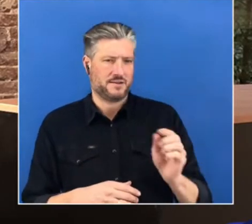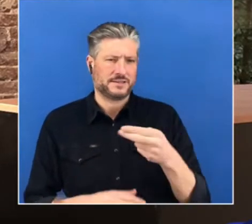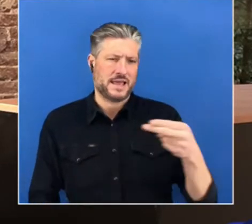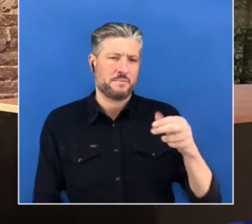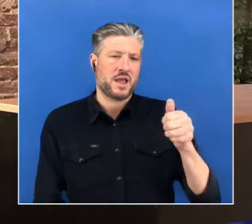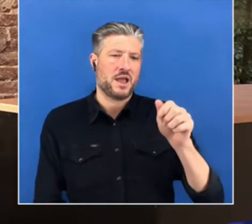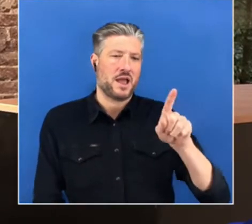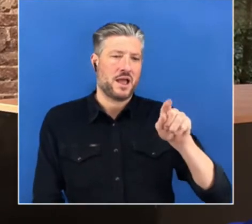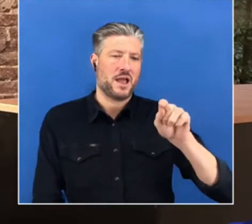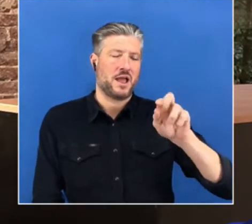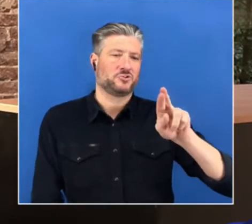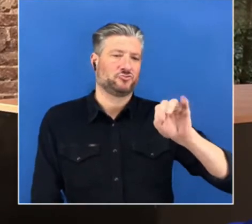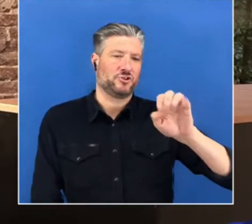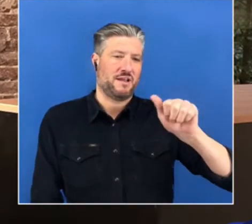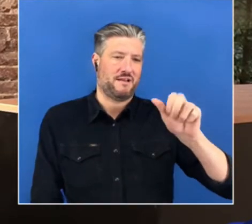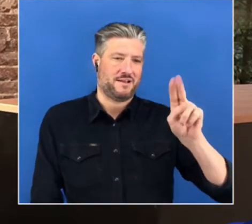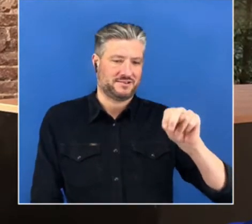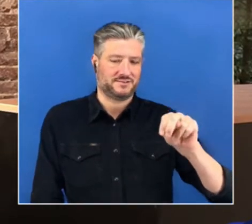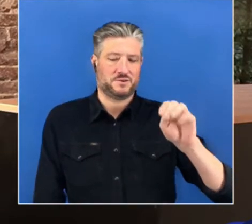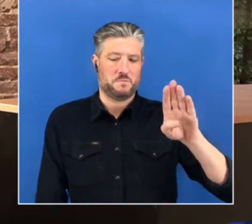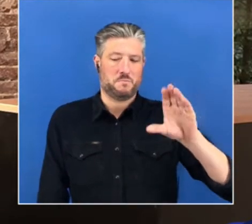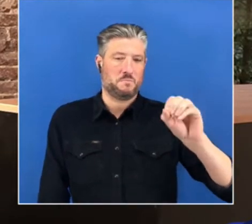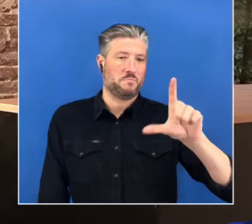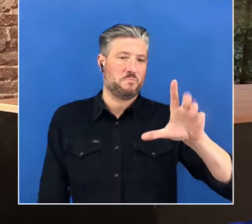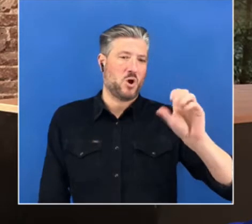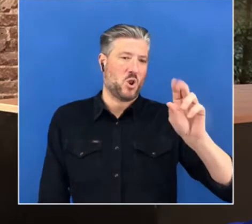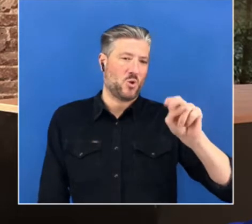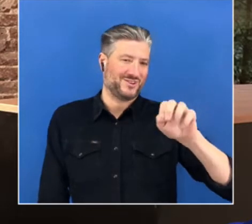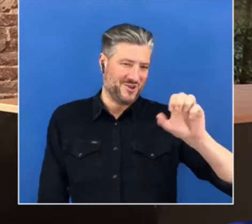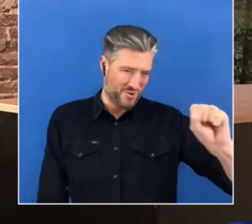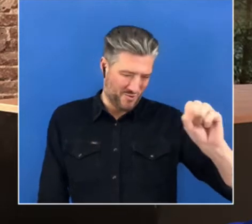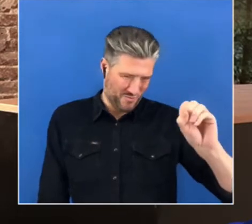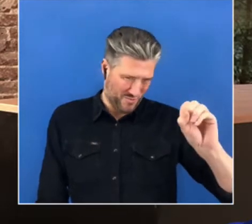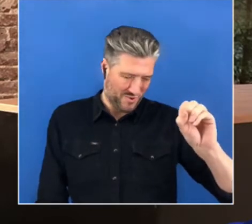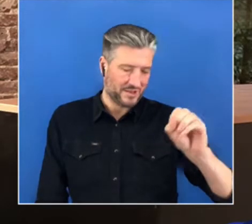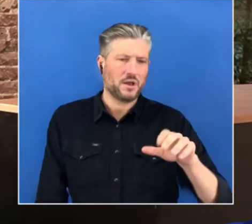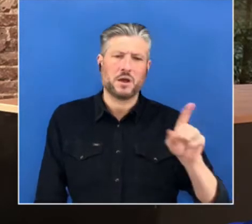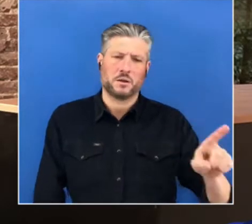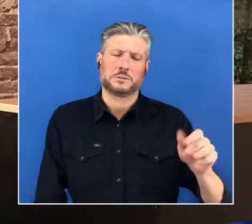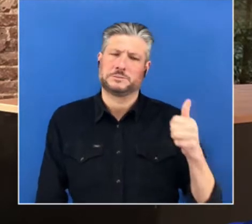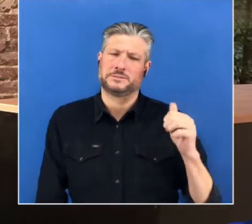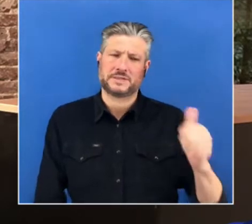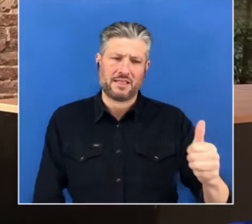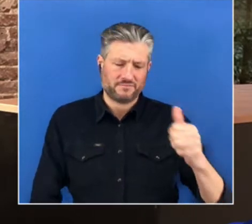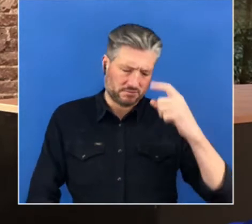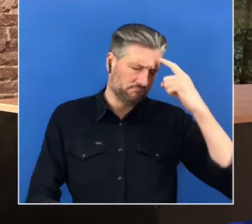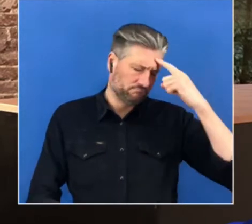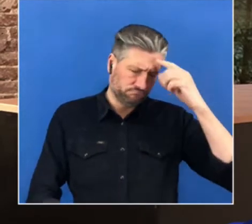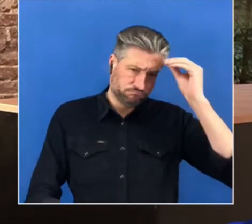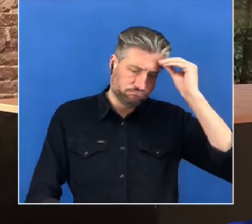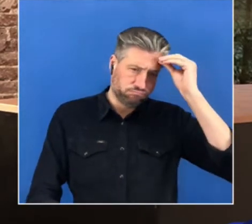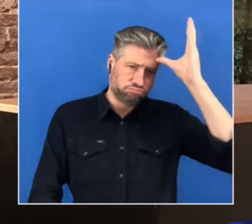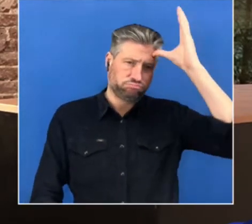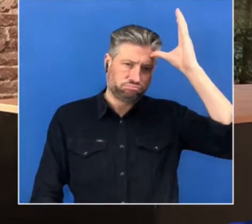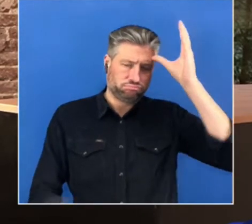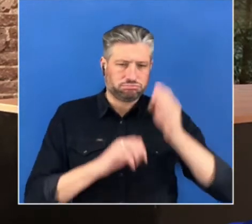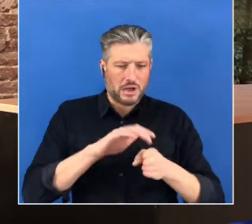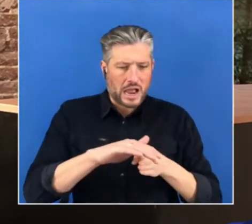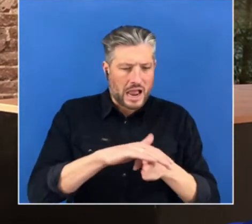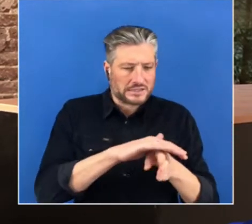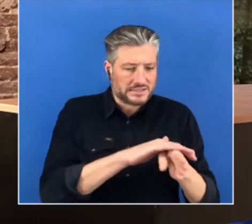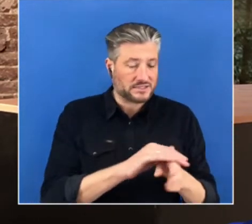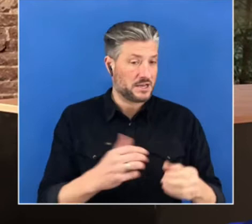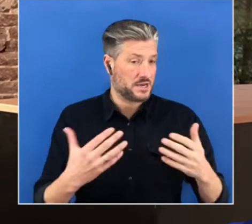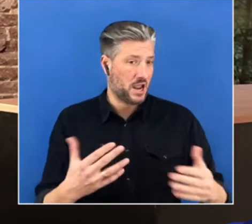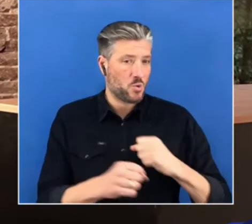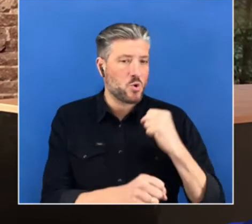developer expert in web technologies, currently working as an accessibility software engineer at GitHub. As part of a